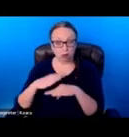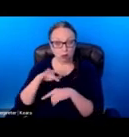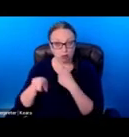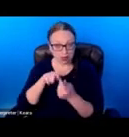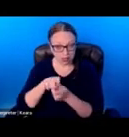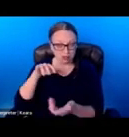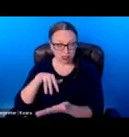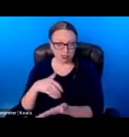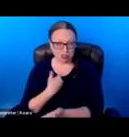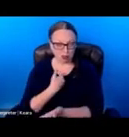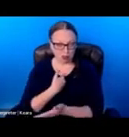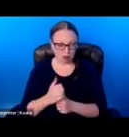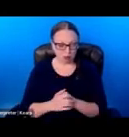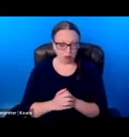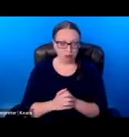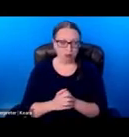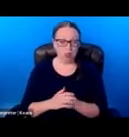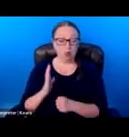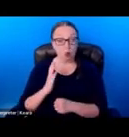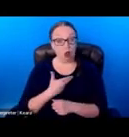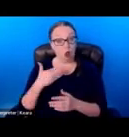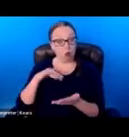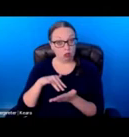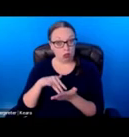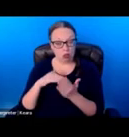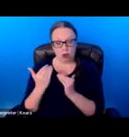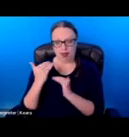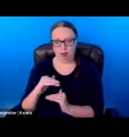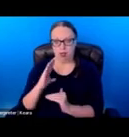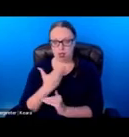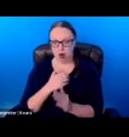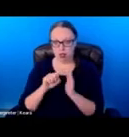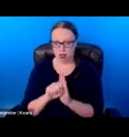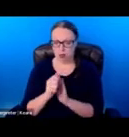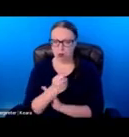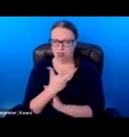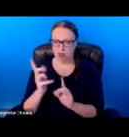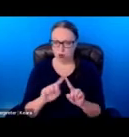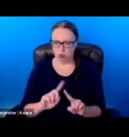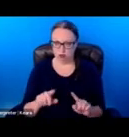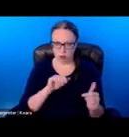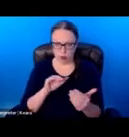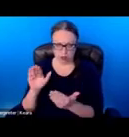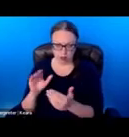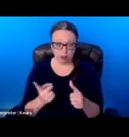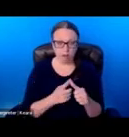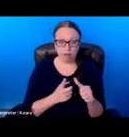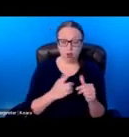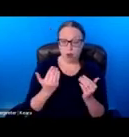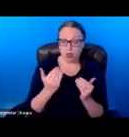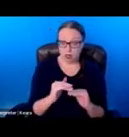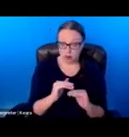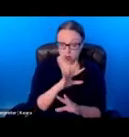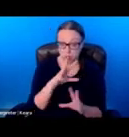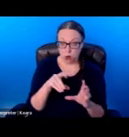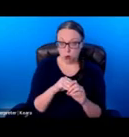study. So for our study, we limited our sample in several ways. First, we limited our sample to